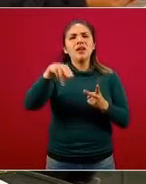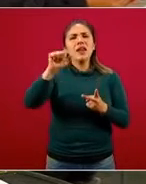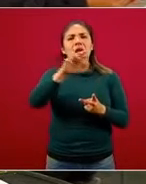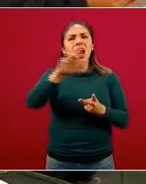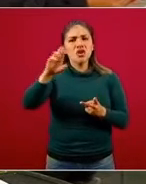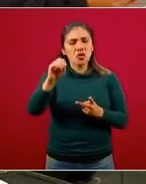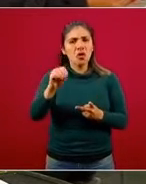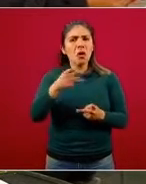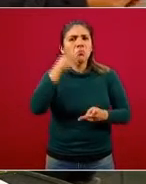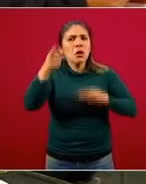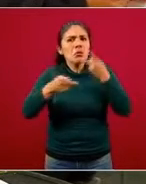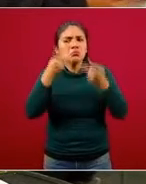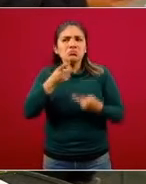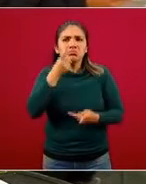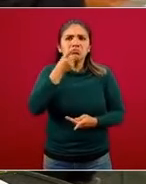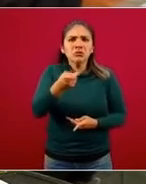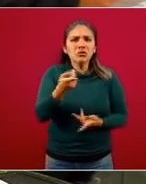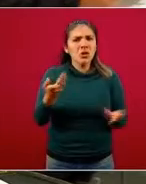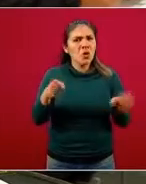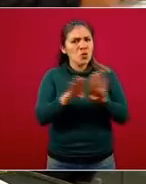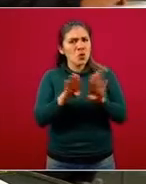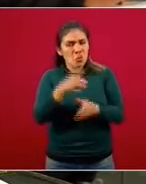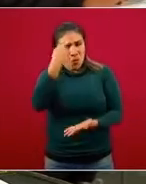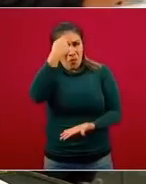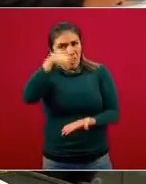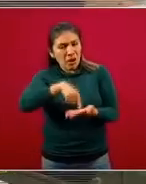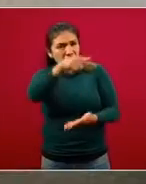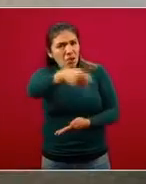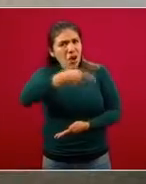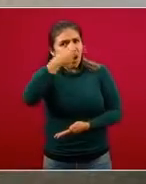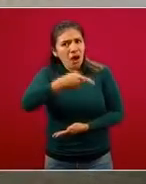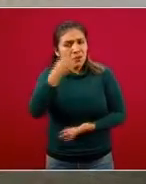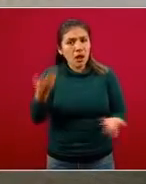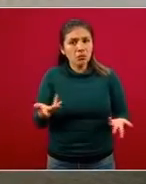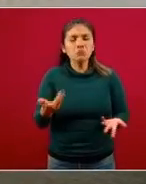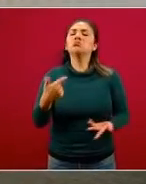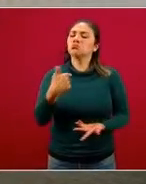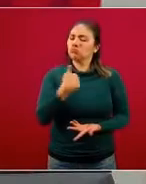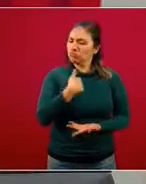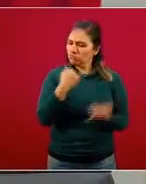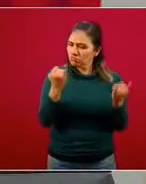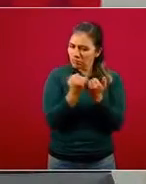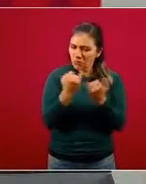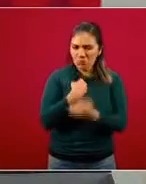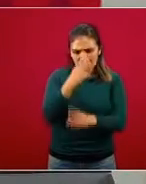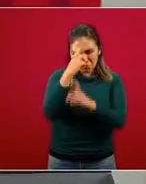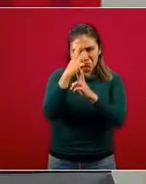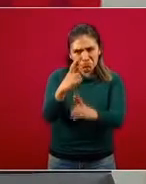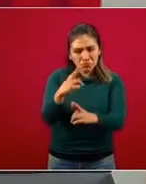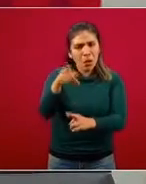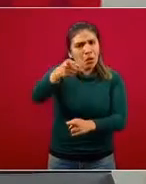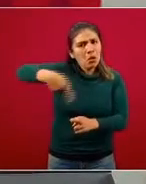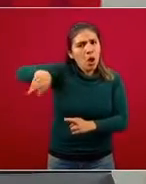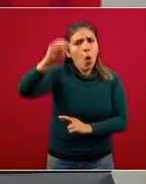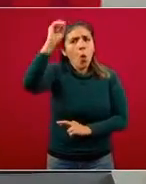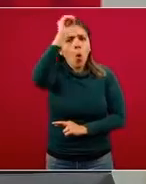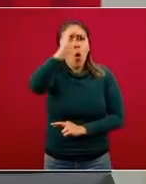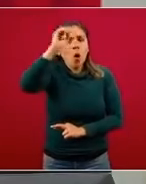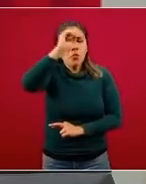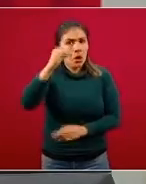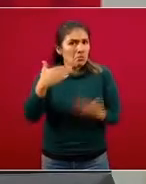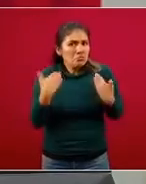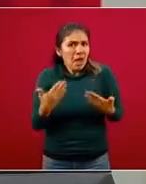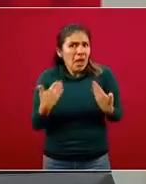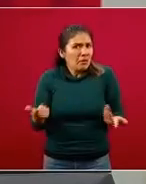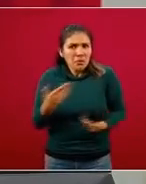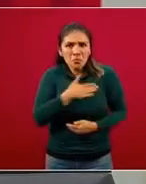Frank Narro. They have said that there just is no way to believe you. I respect them very much. I'm